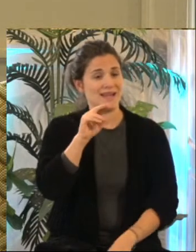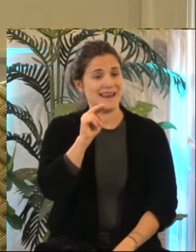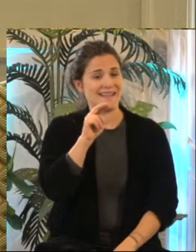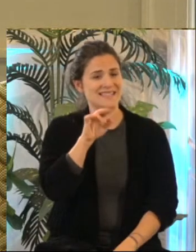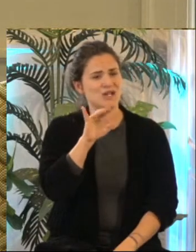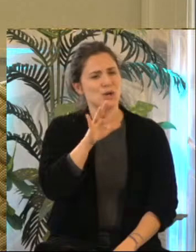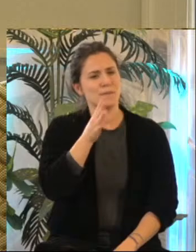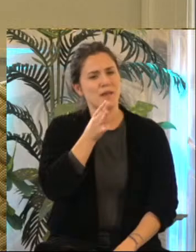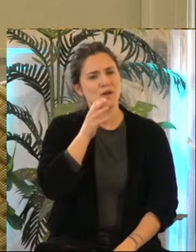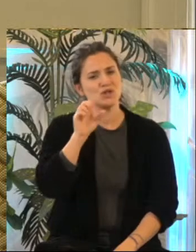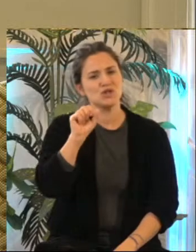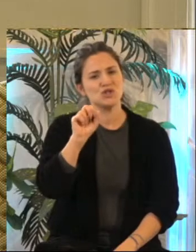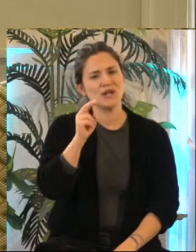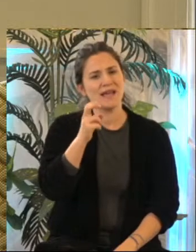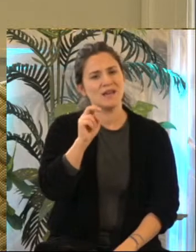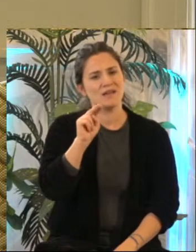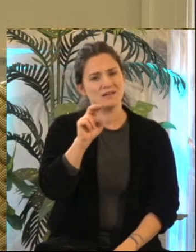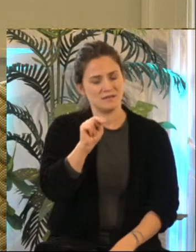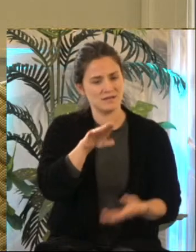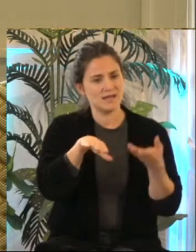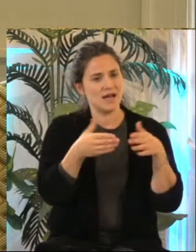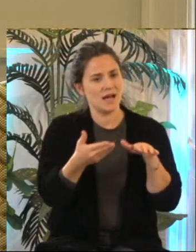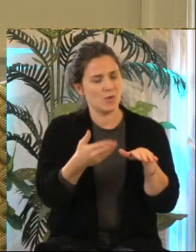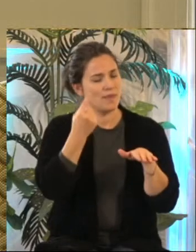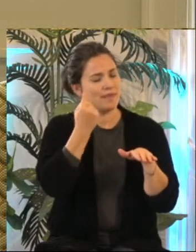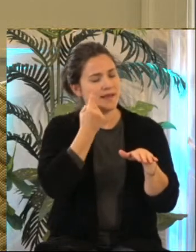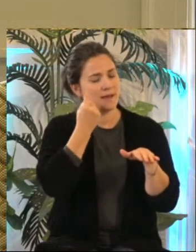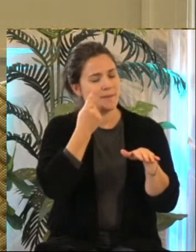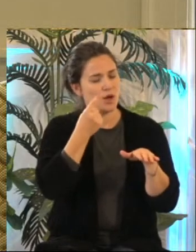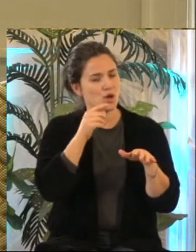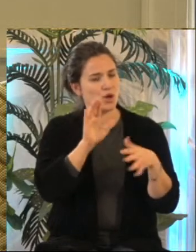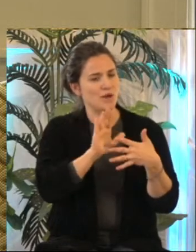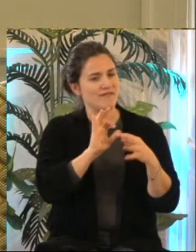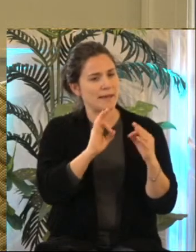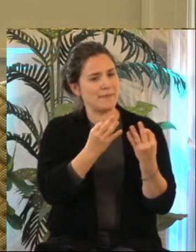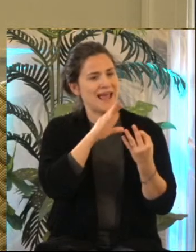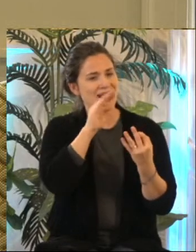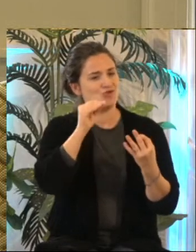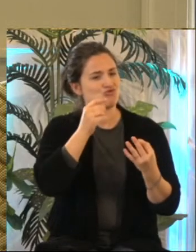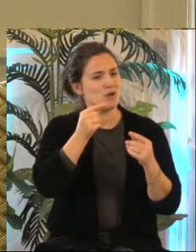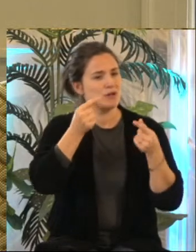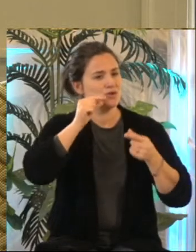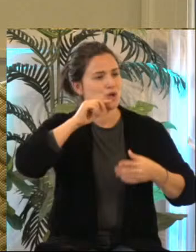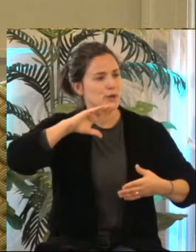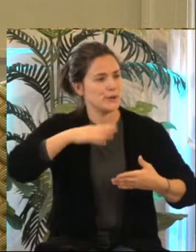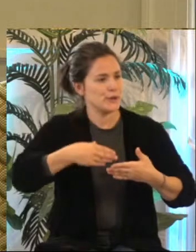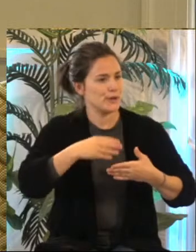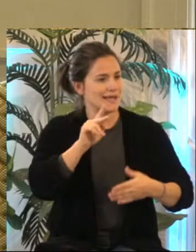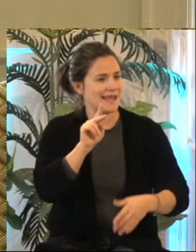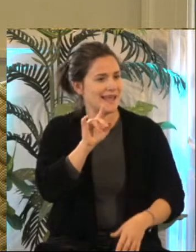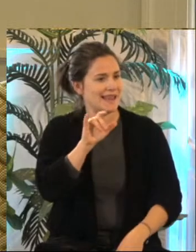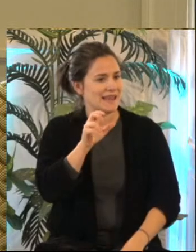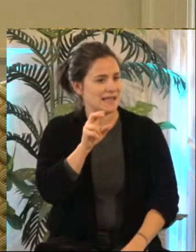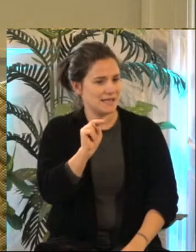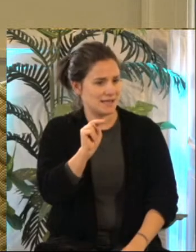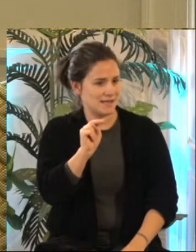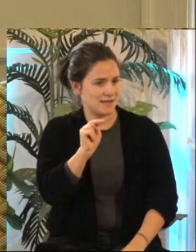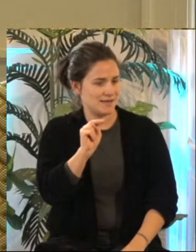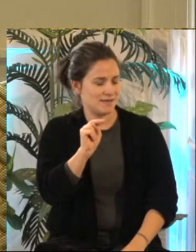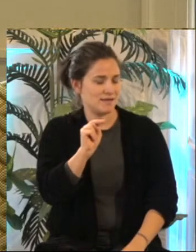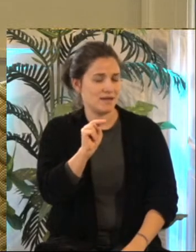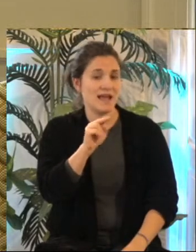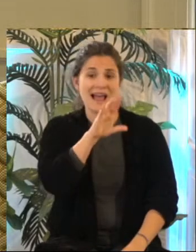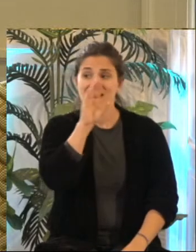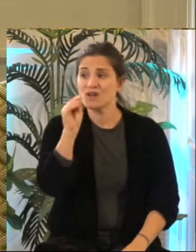so we're thinking of her and her granddaughter, Kaylin Case. Also, we were asked to light a candle